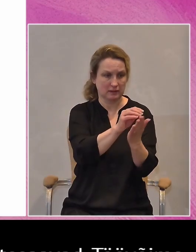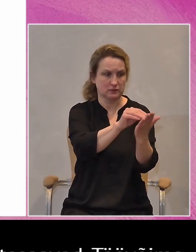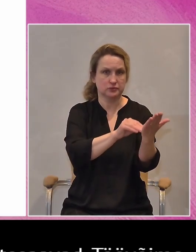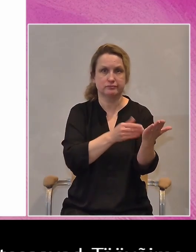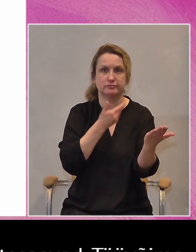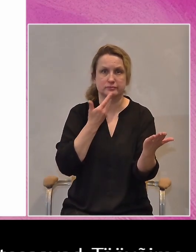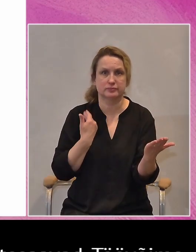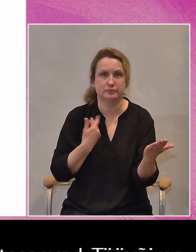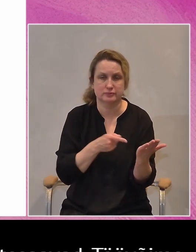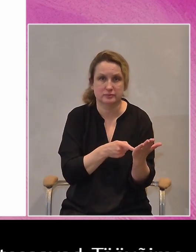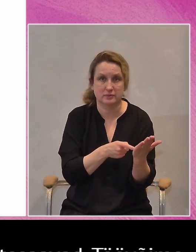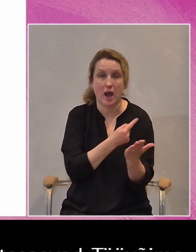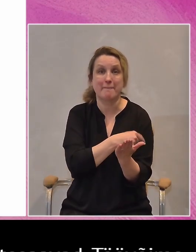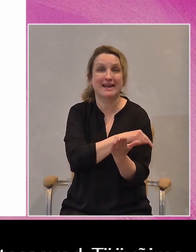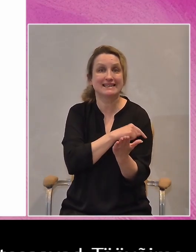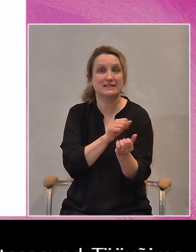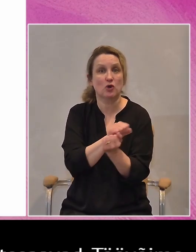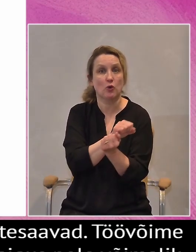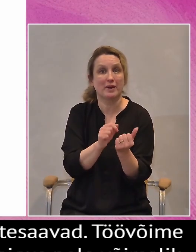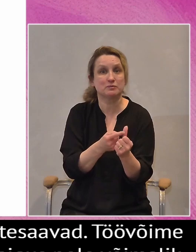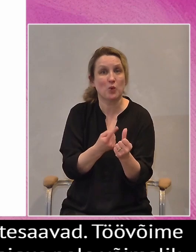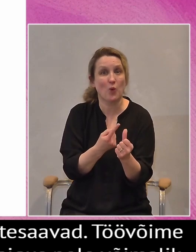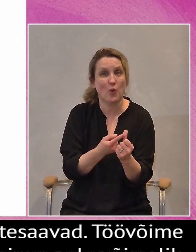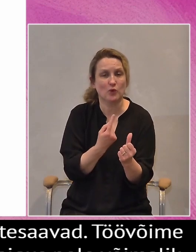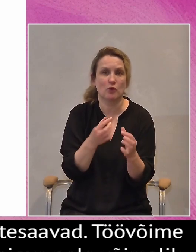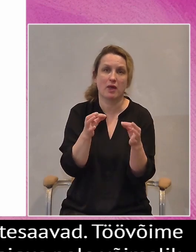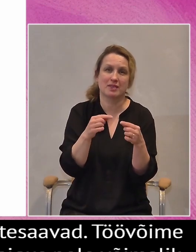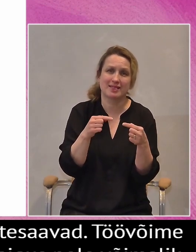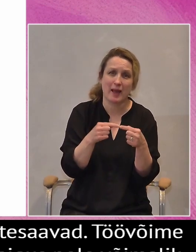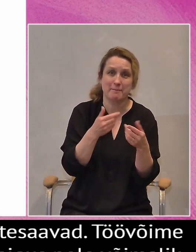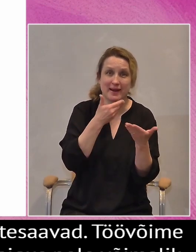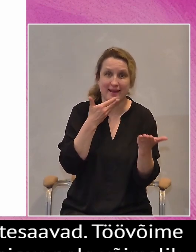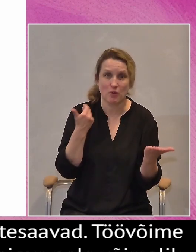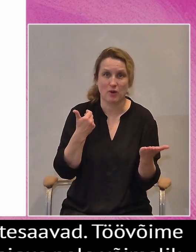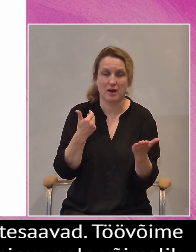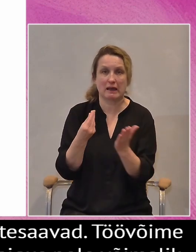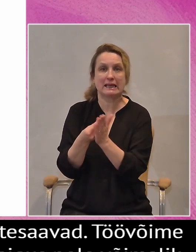workability and disability. The patient's actual condition is not described